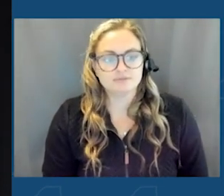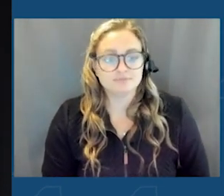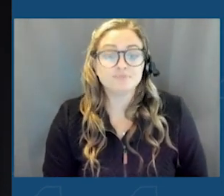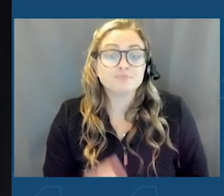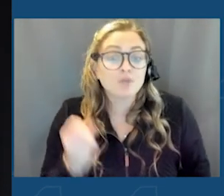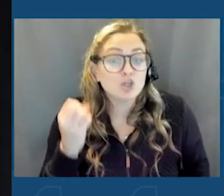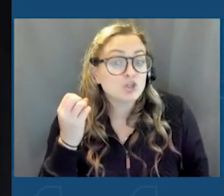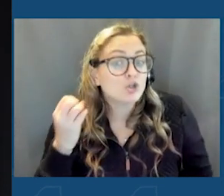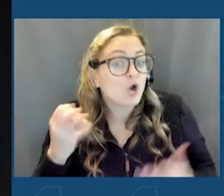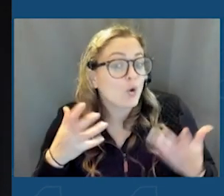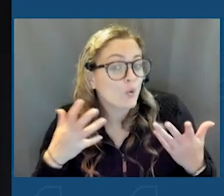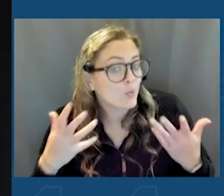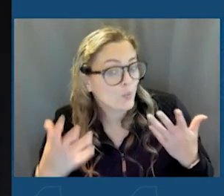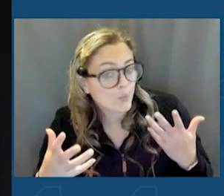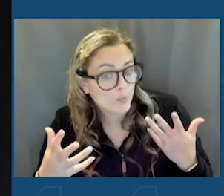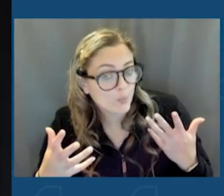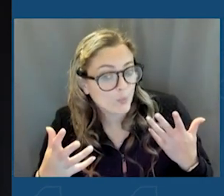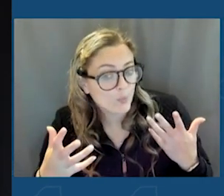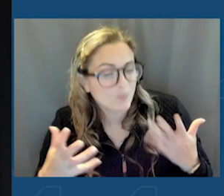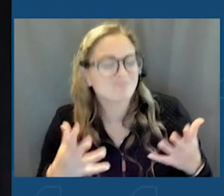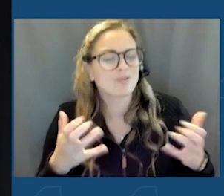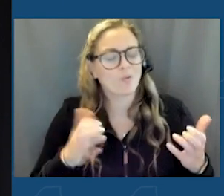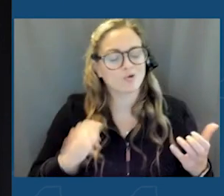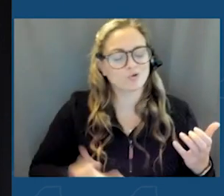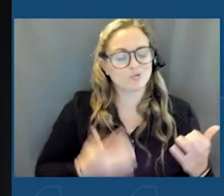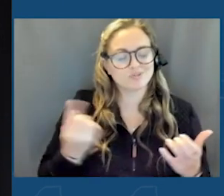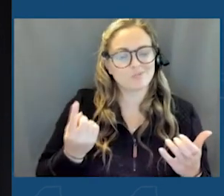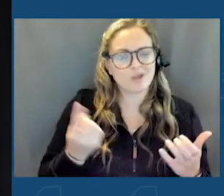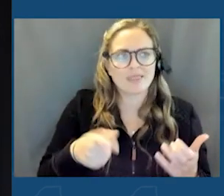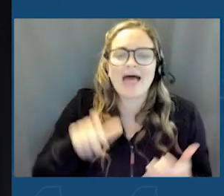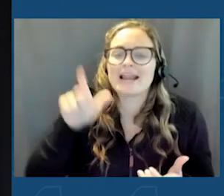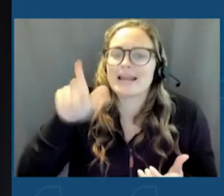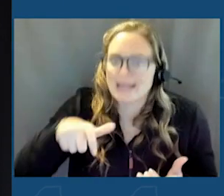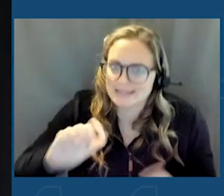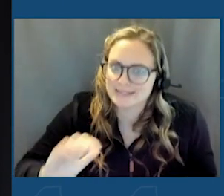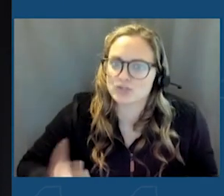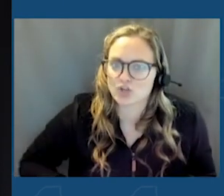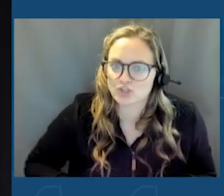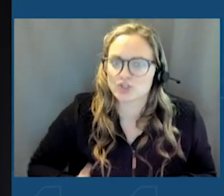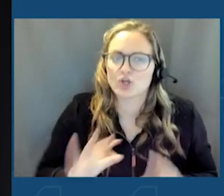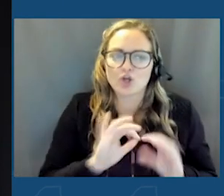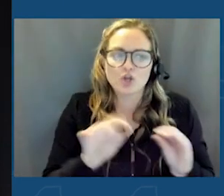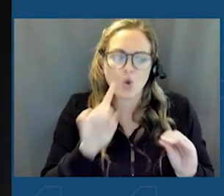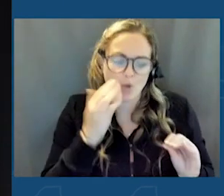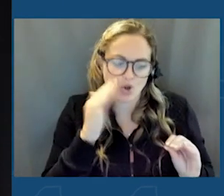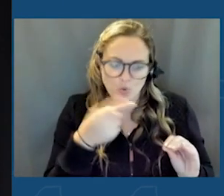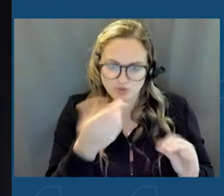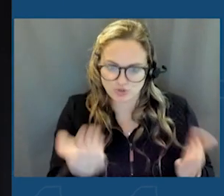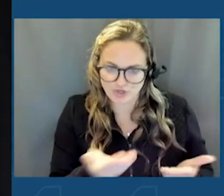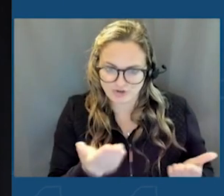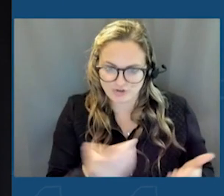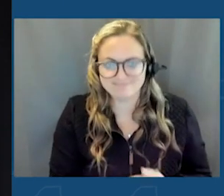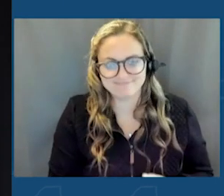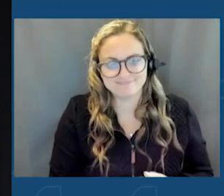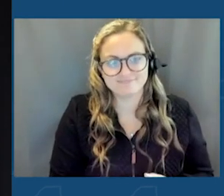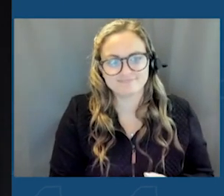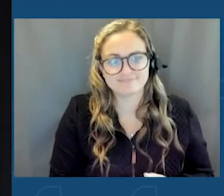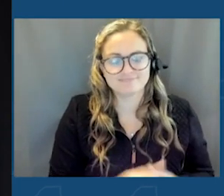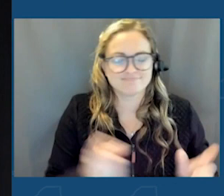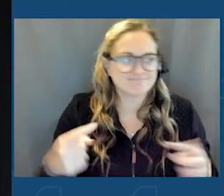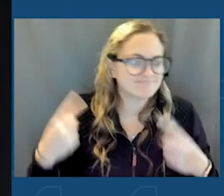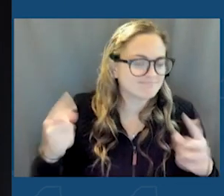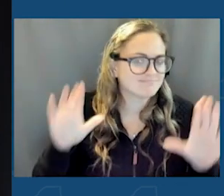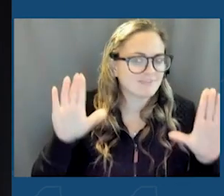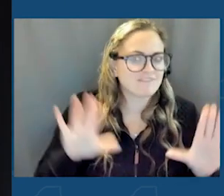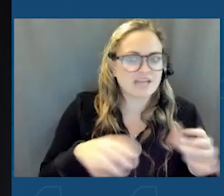So, I want to introduce somebody who needs an introduction. No one knows her here. She's been a fantastic